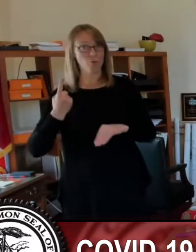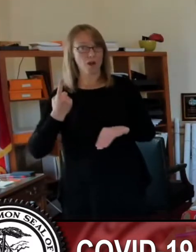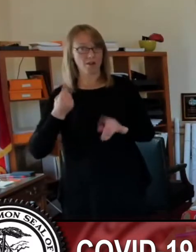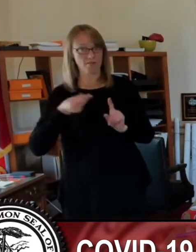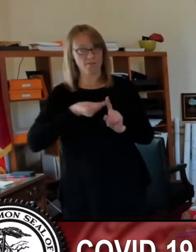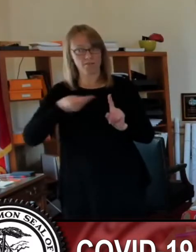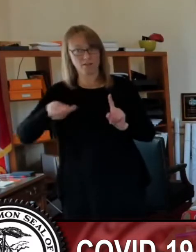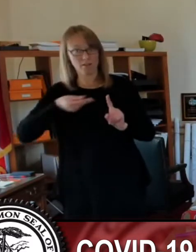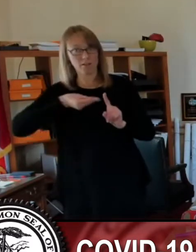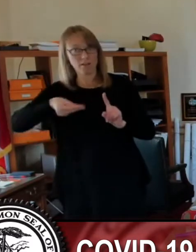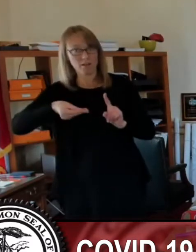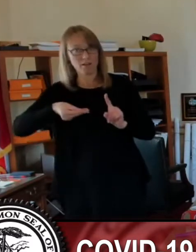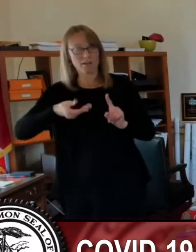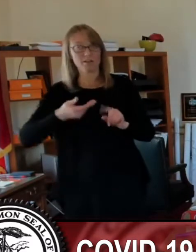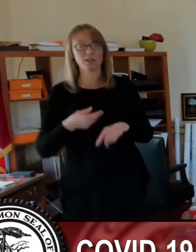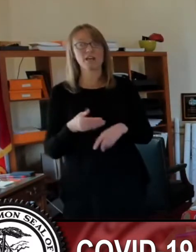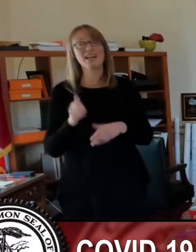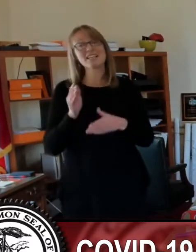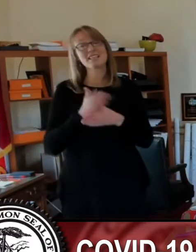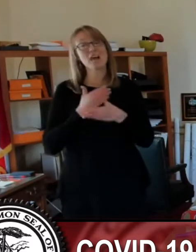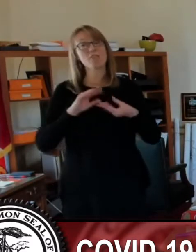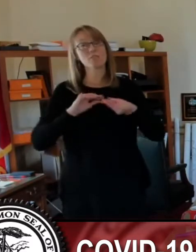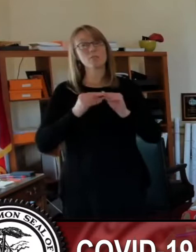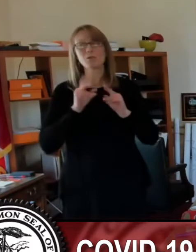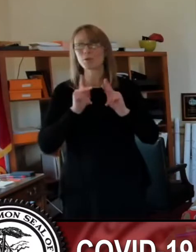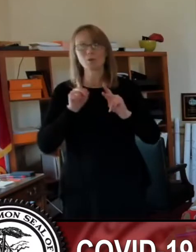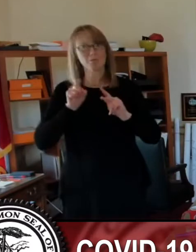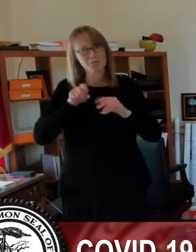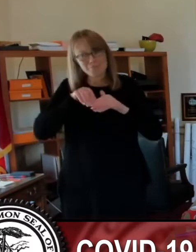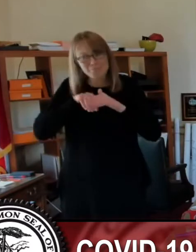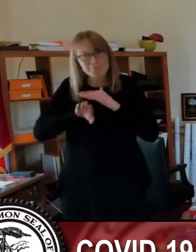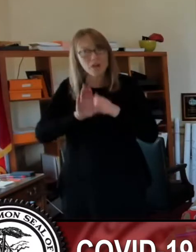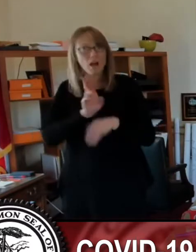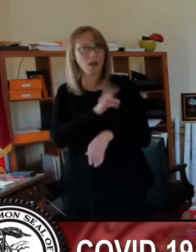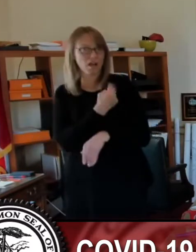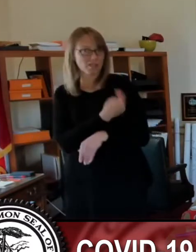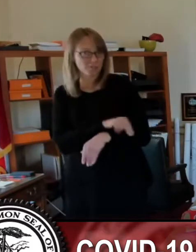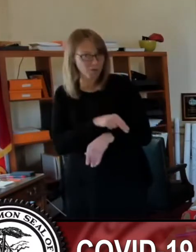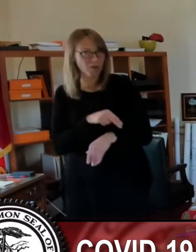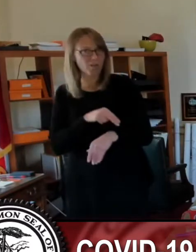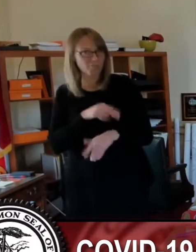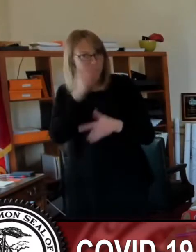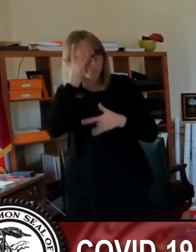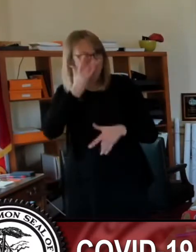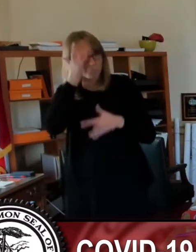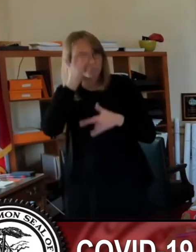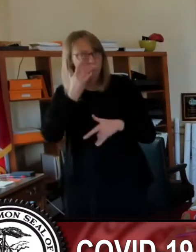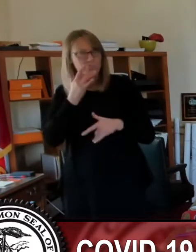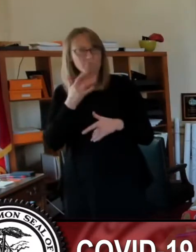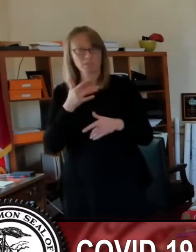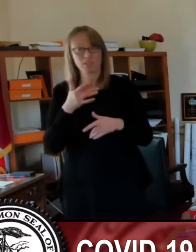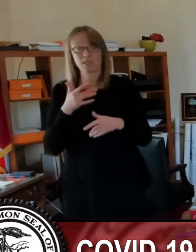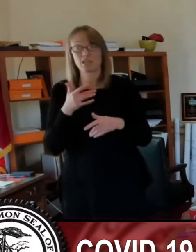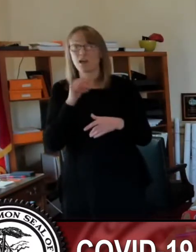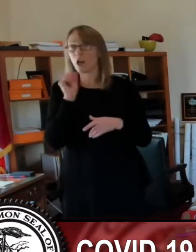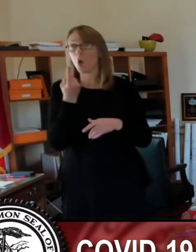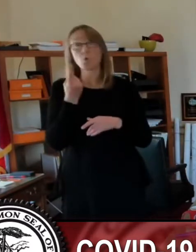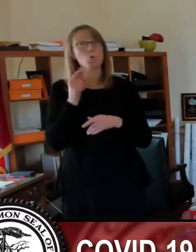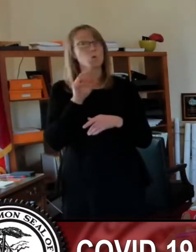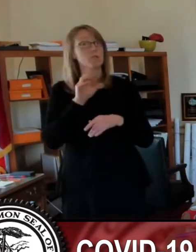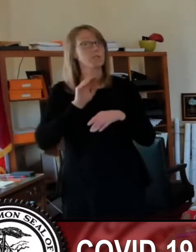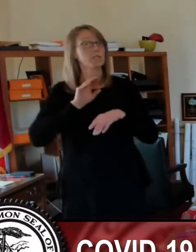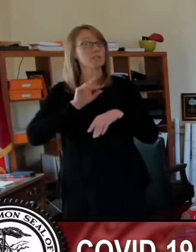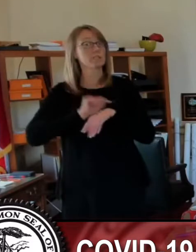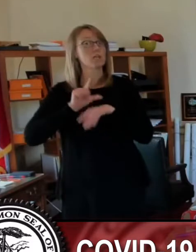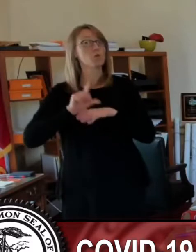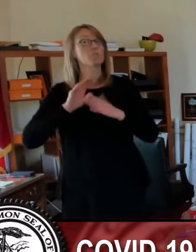The average number of people going into the hospital in our region, not the city, in our region, is